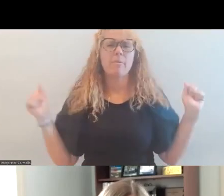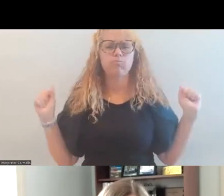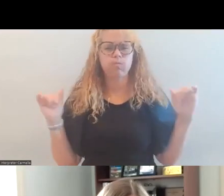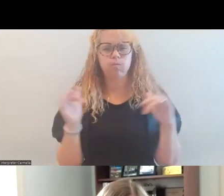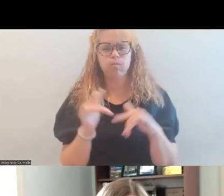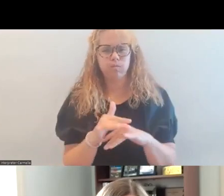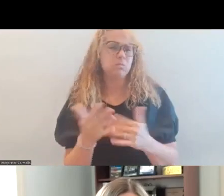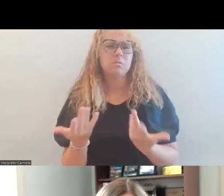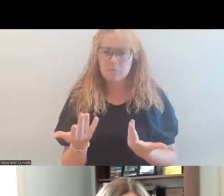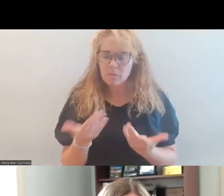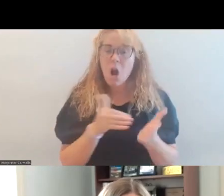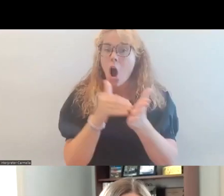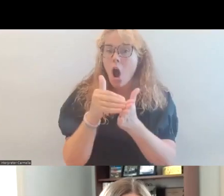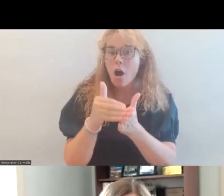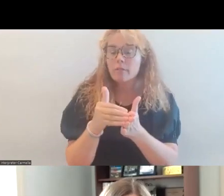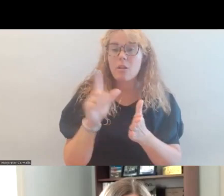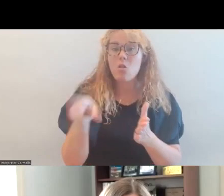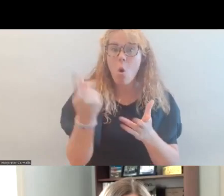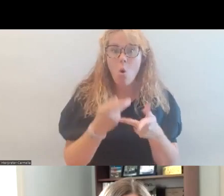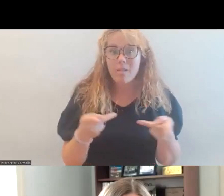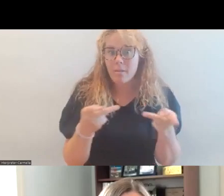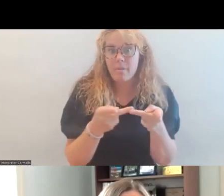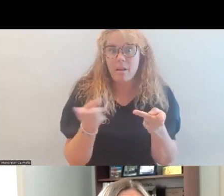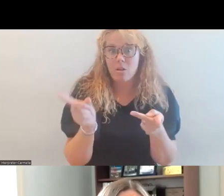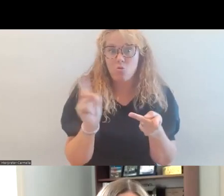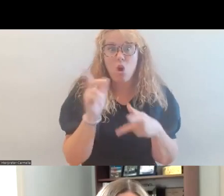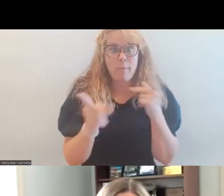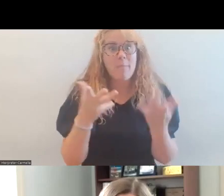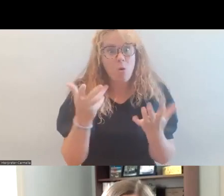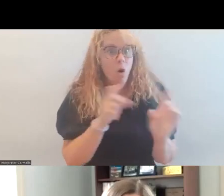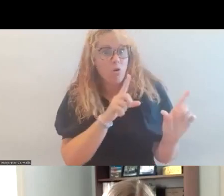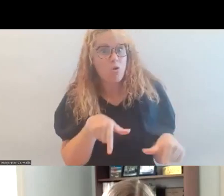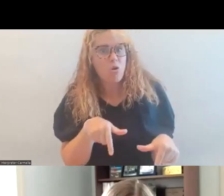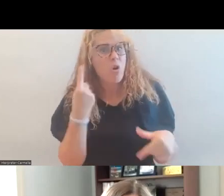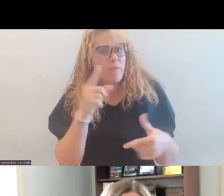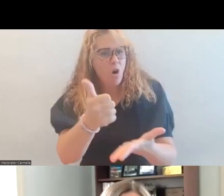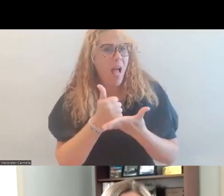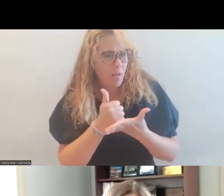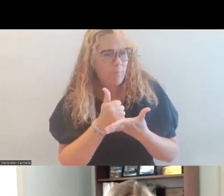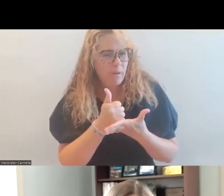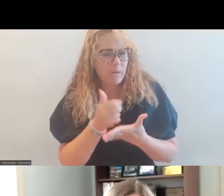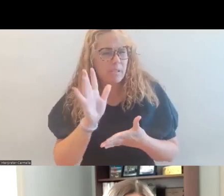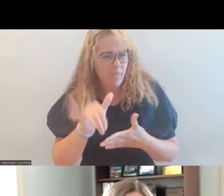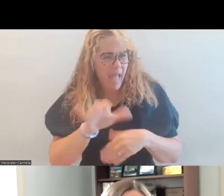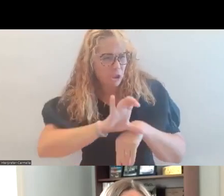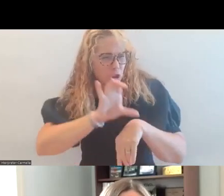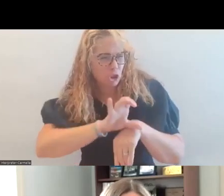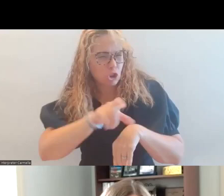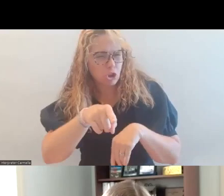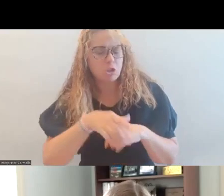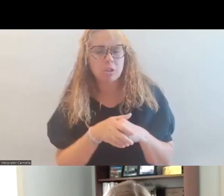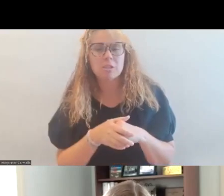And oftentimes the only place where people want to go to seek help. So CROP is